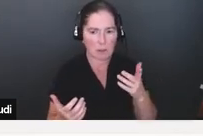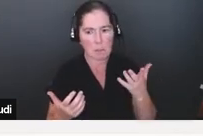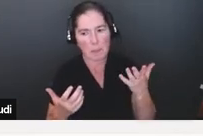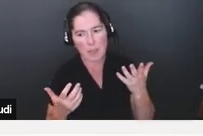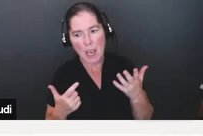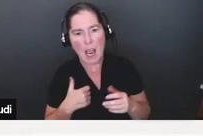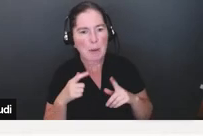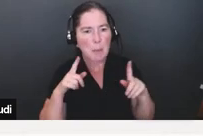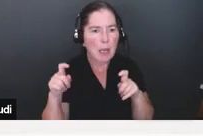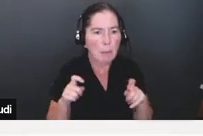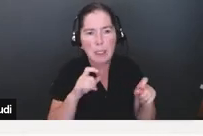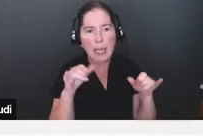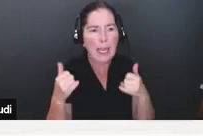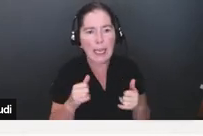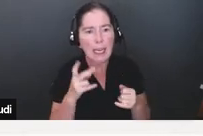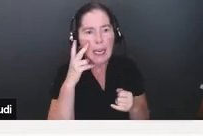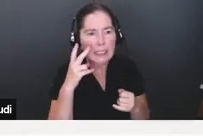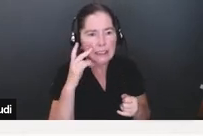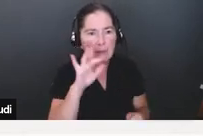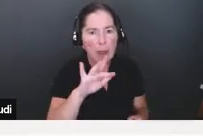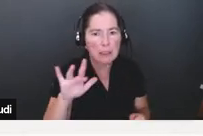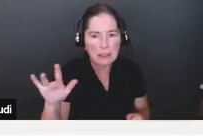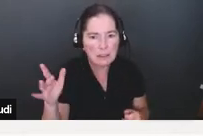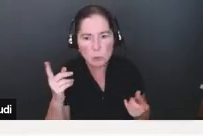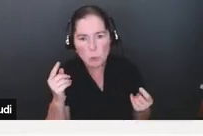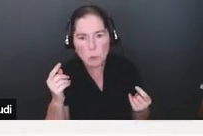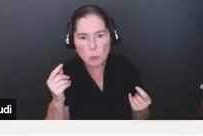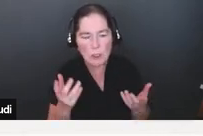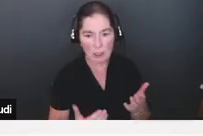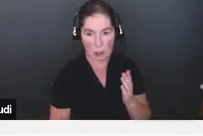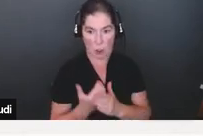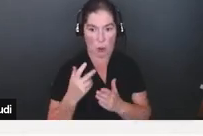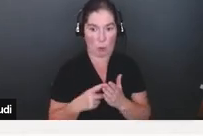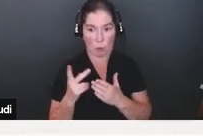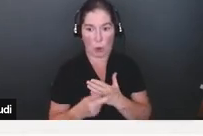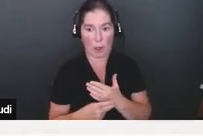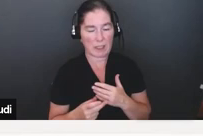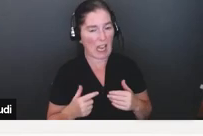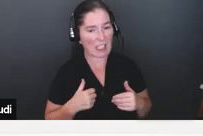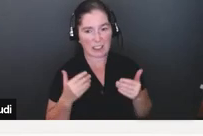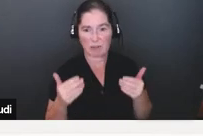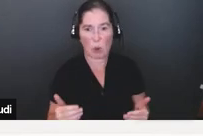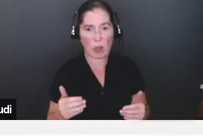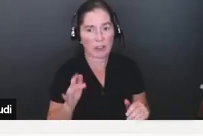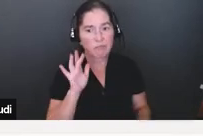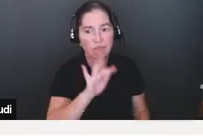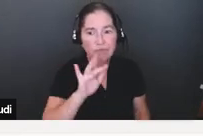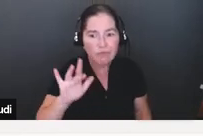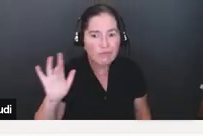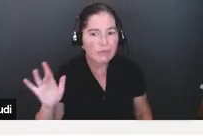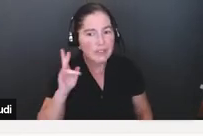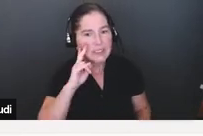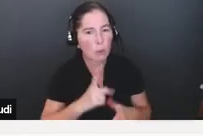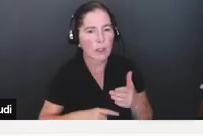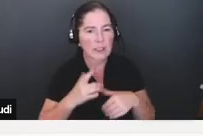I see a lot of new buttons up here. And one of the things about any of the new programs I'm learning, I just take a moment to look and see what is